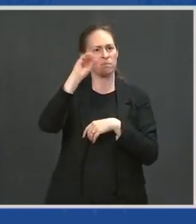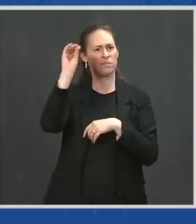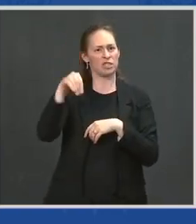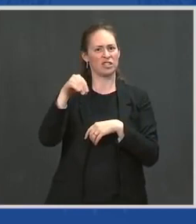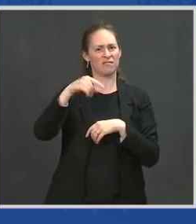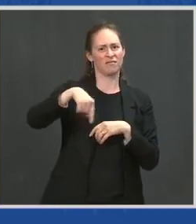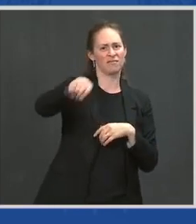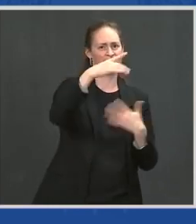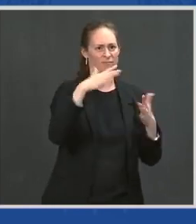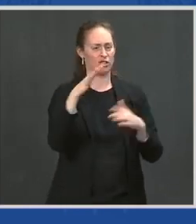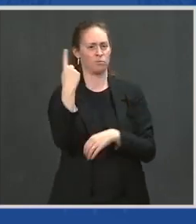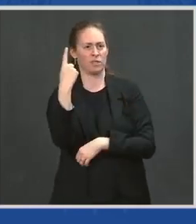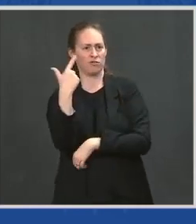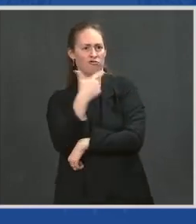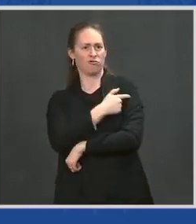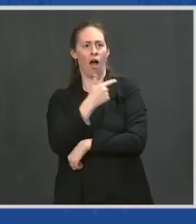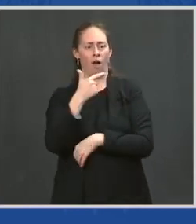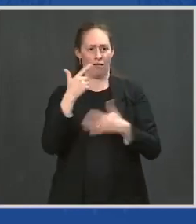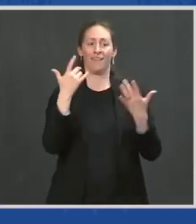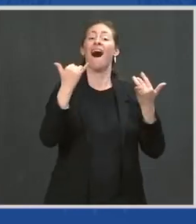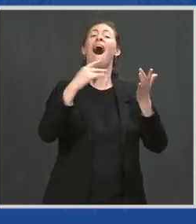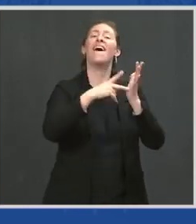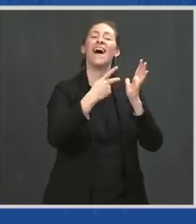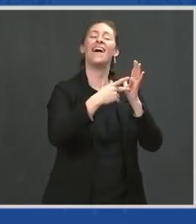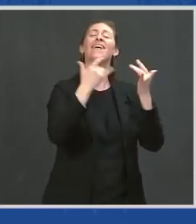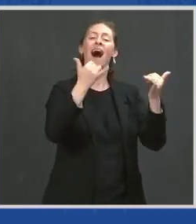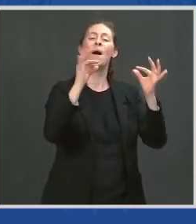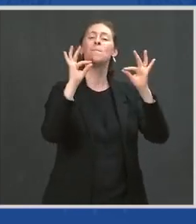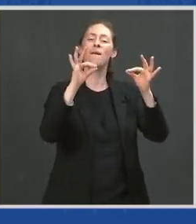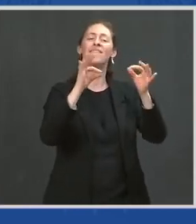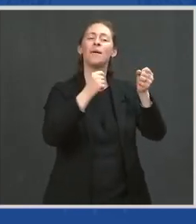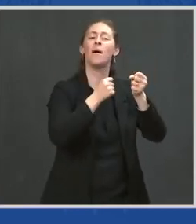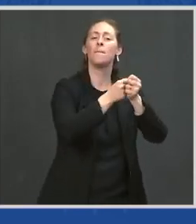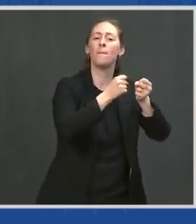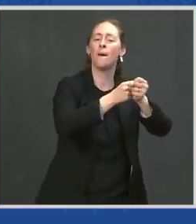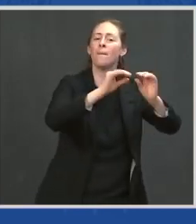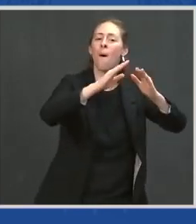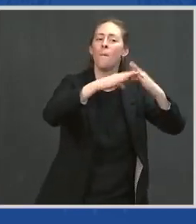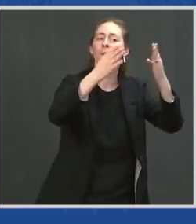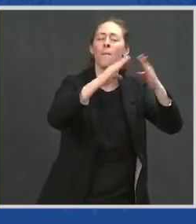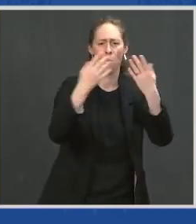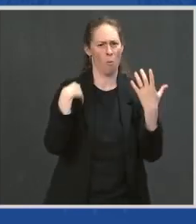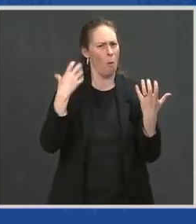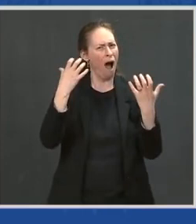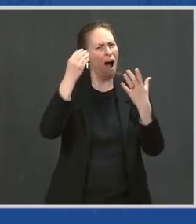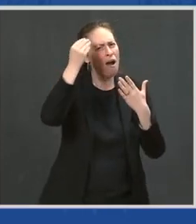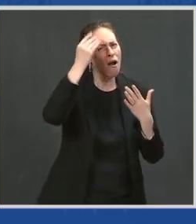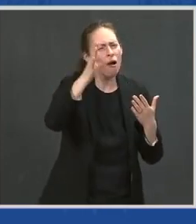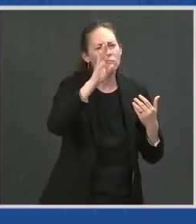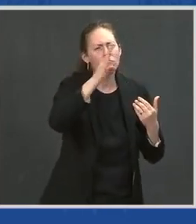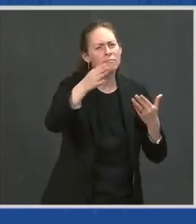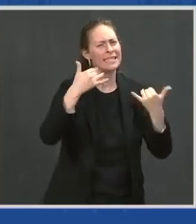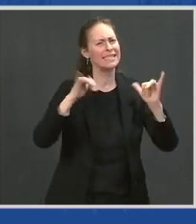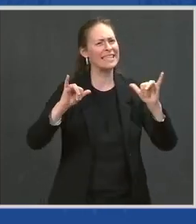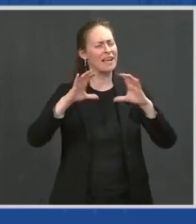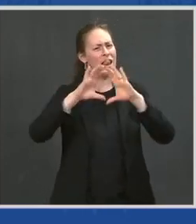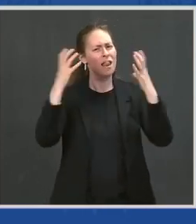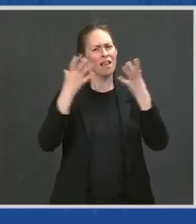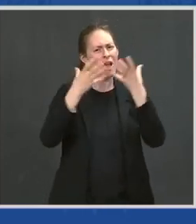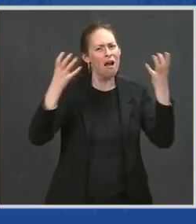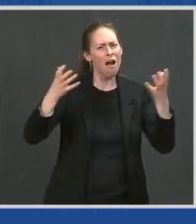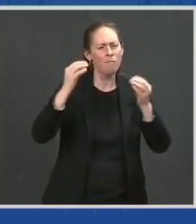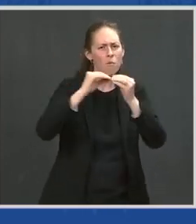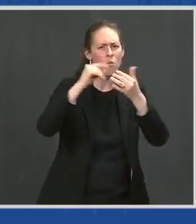over the country are reopening. Now, to be clear, we still have some work to do with our target groups, but we've